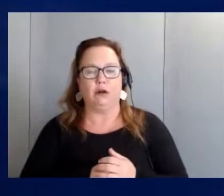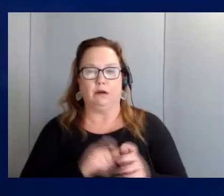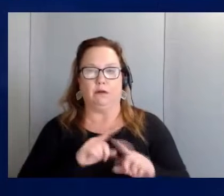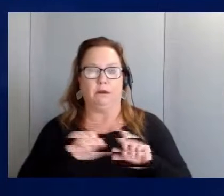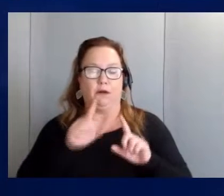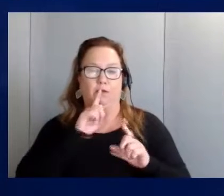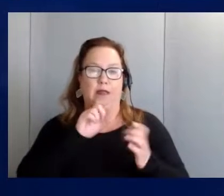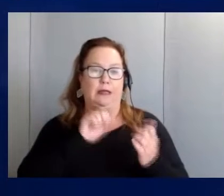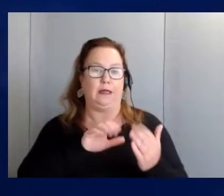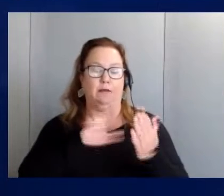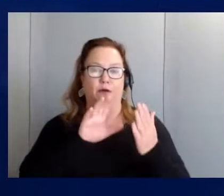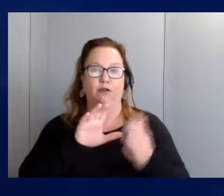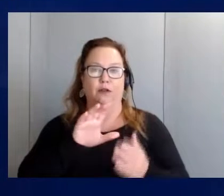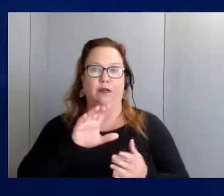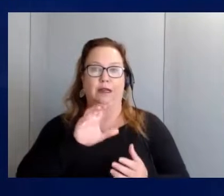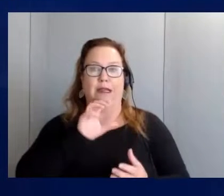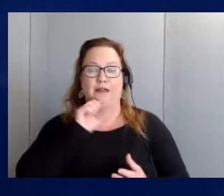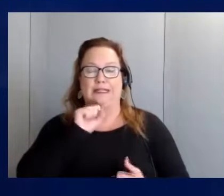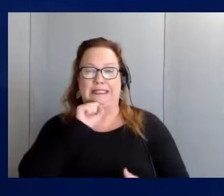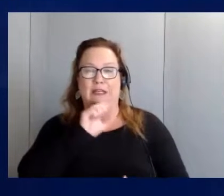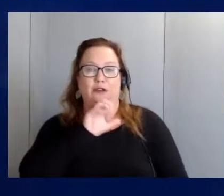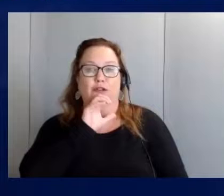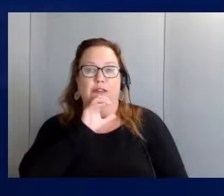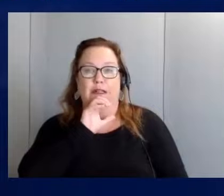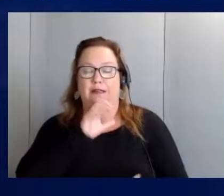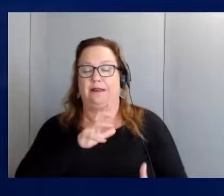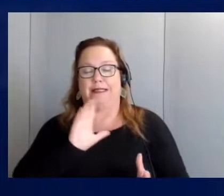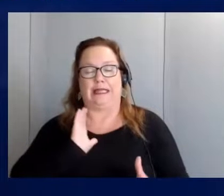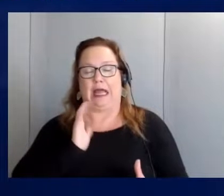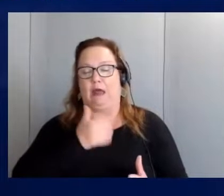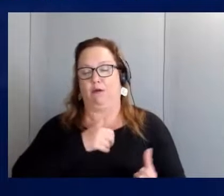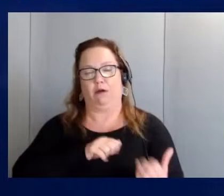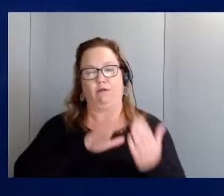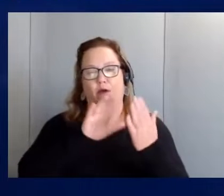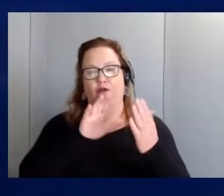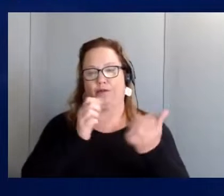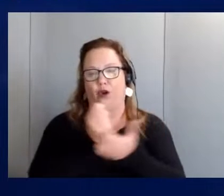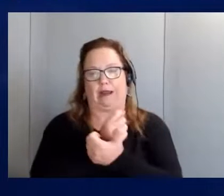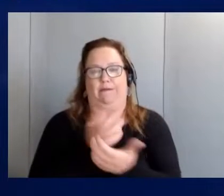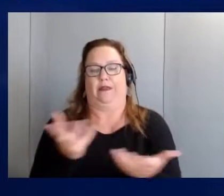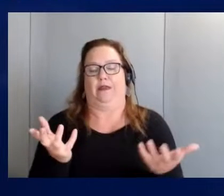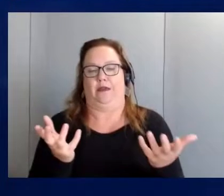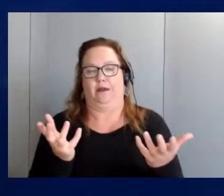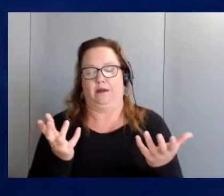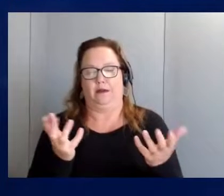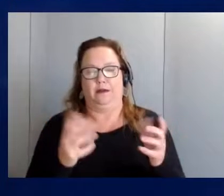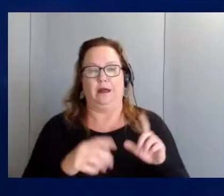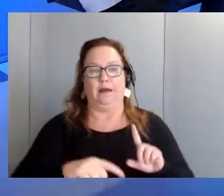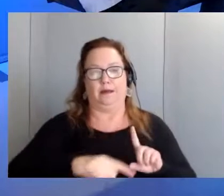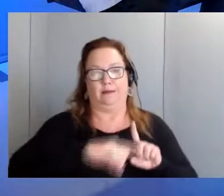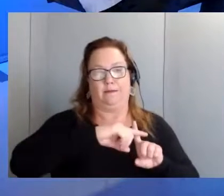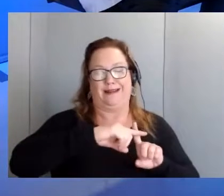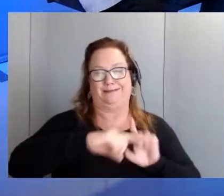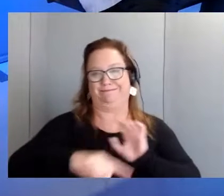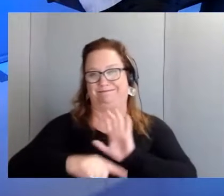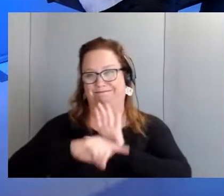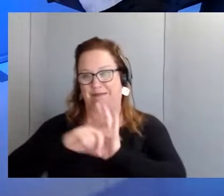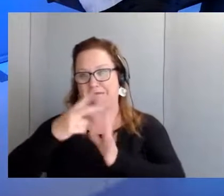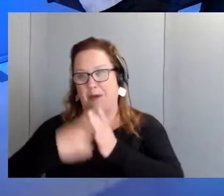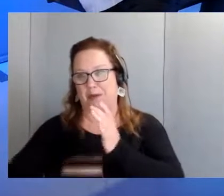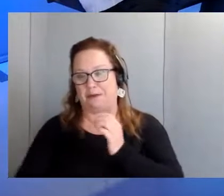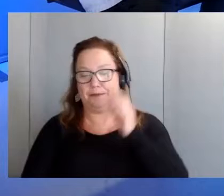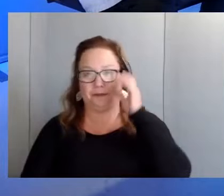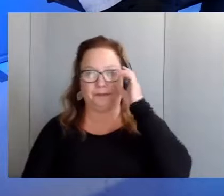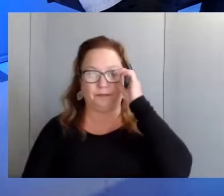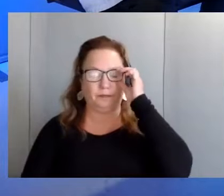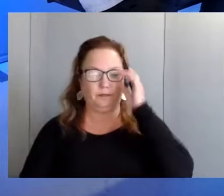approach. I mean, in geriatrics, that's really the approach we take with everything that we're looking at. And this is really no different. So a team at Imperial